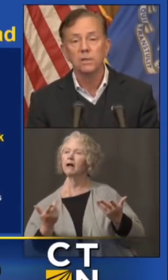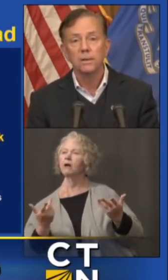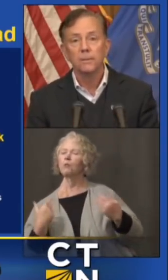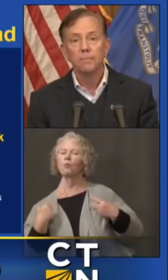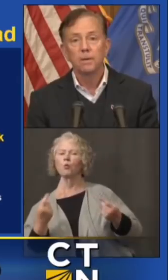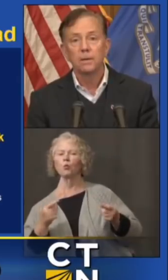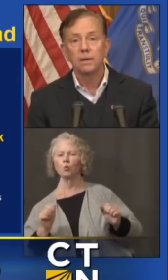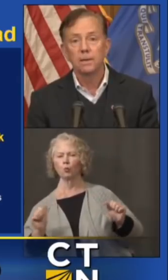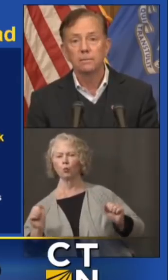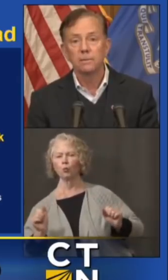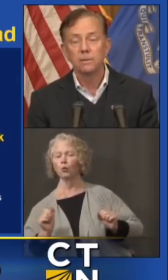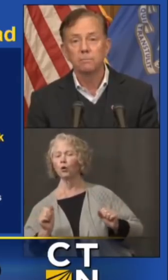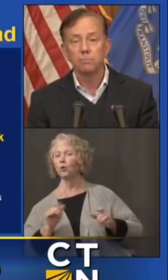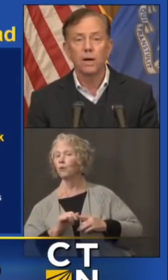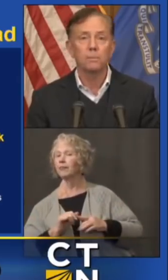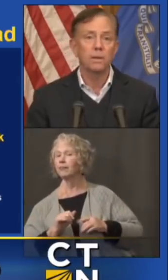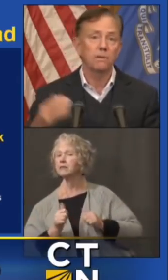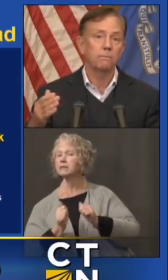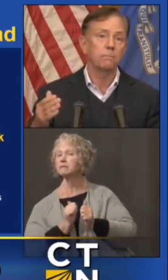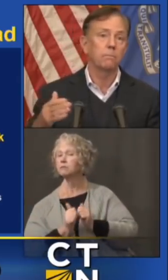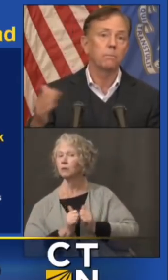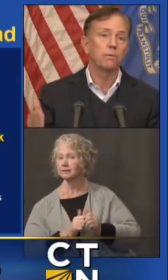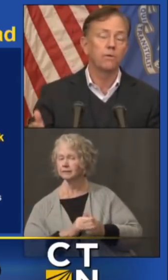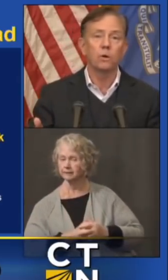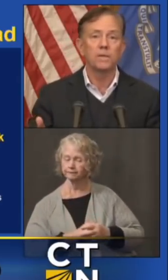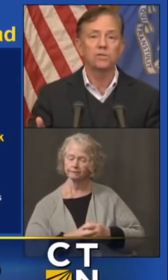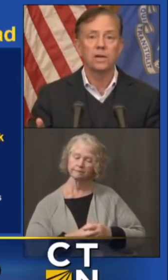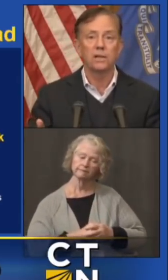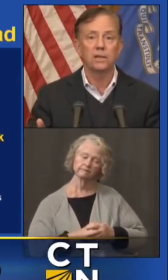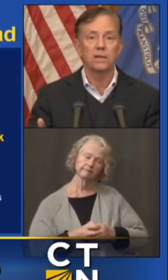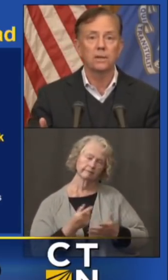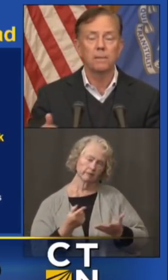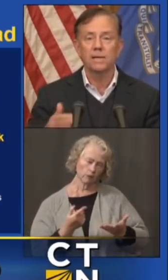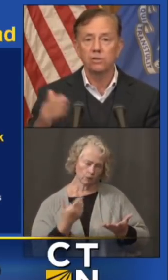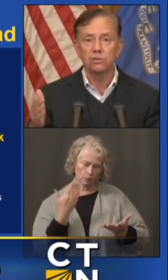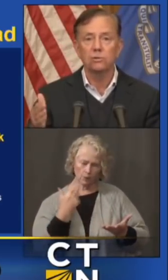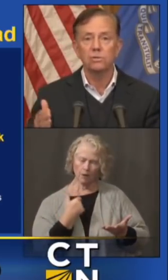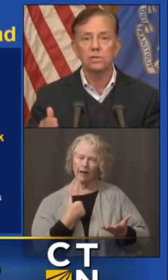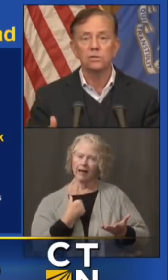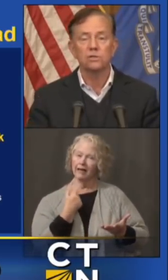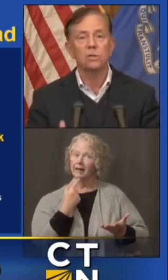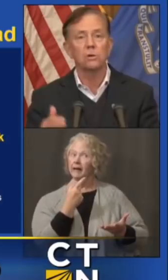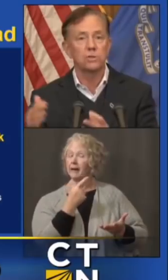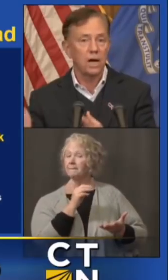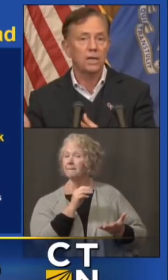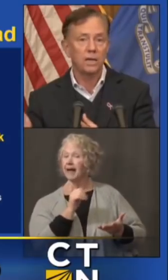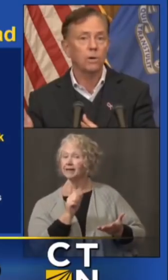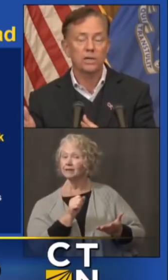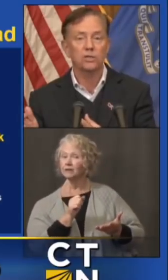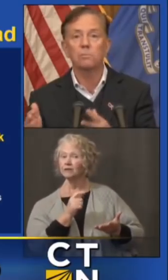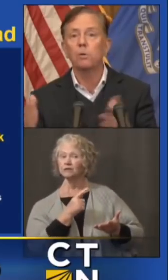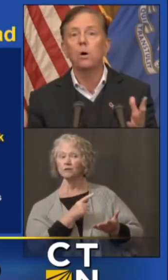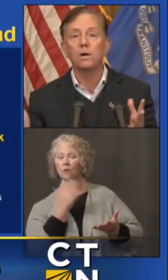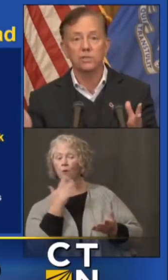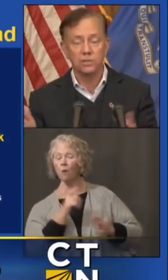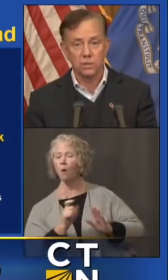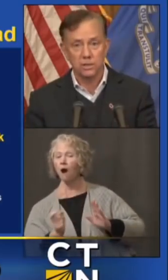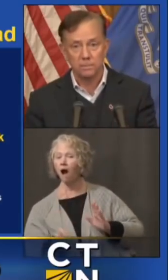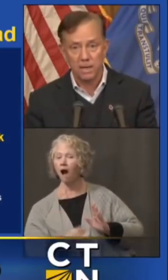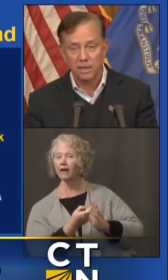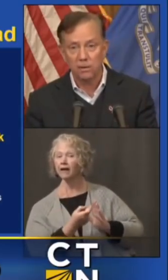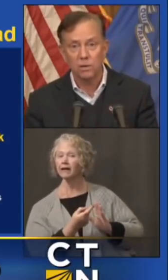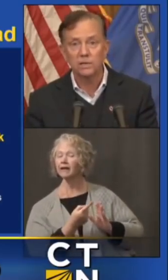blunt. You probably have heard me say that Massachusetts has closed hockey rinks or